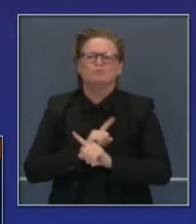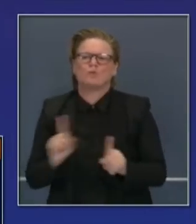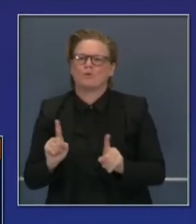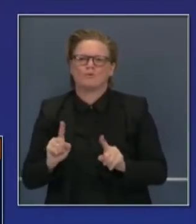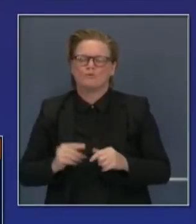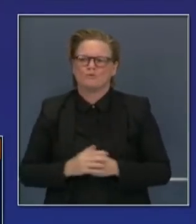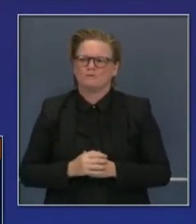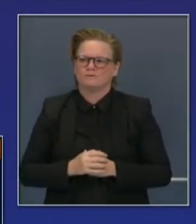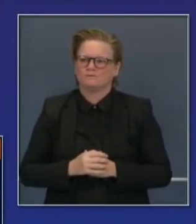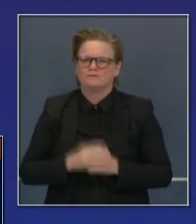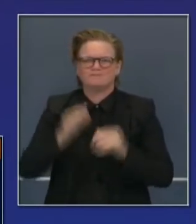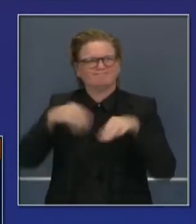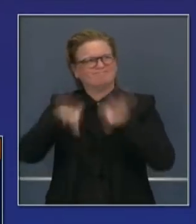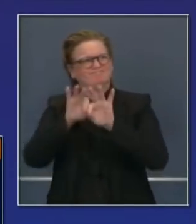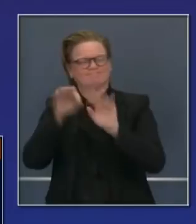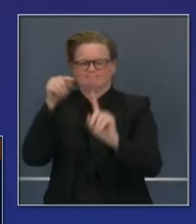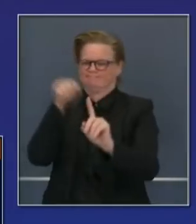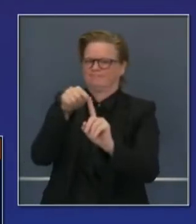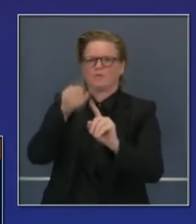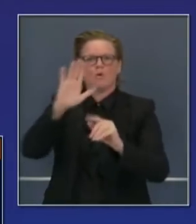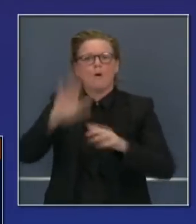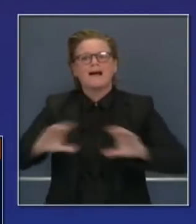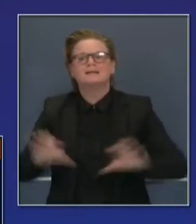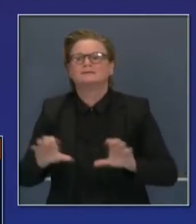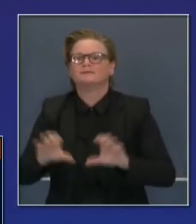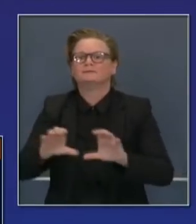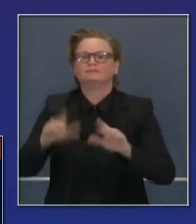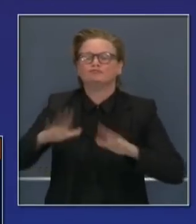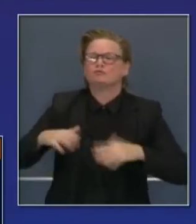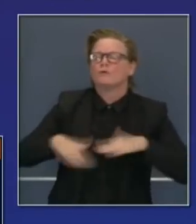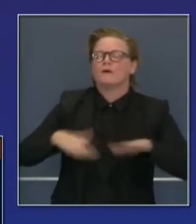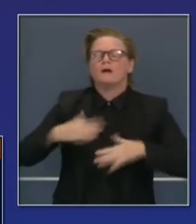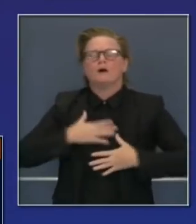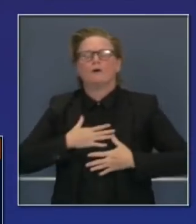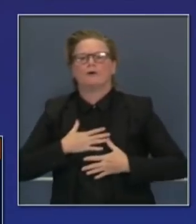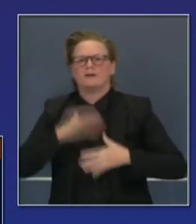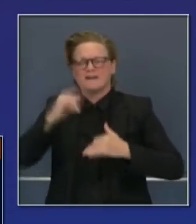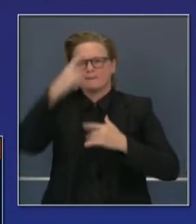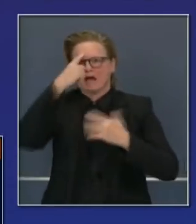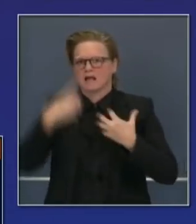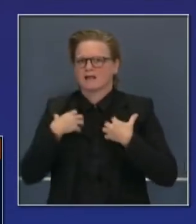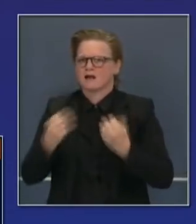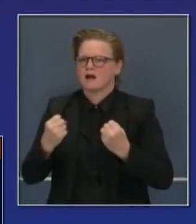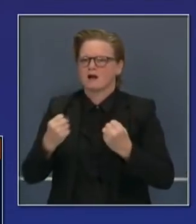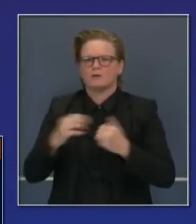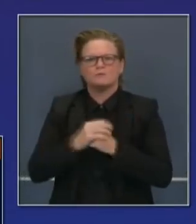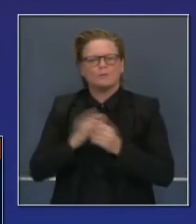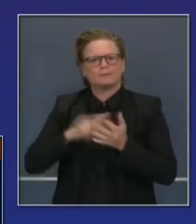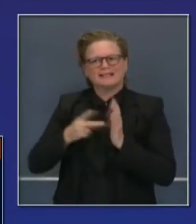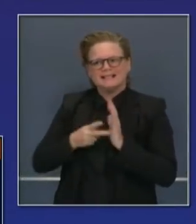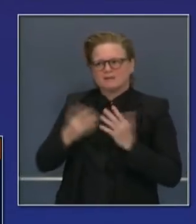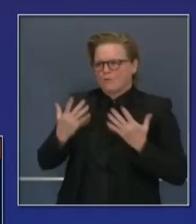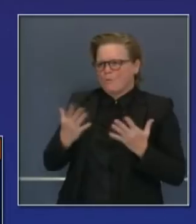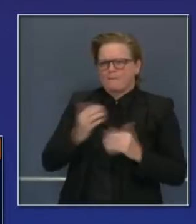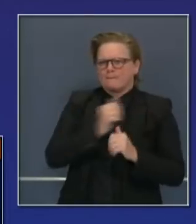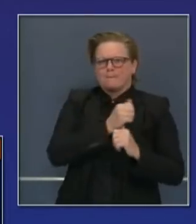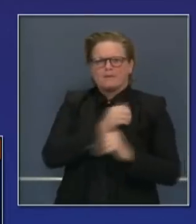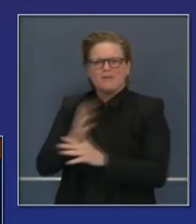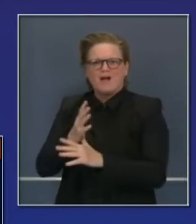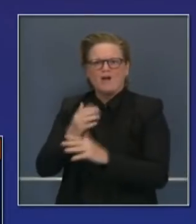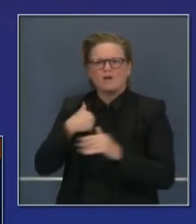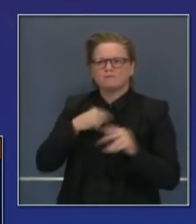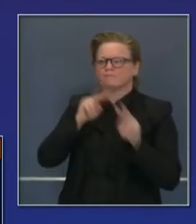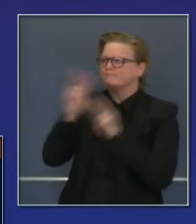and physical health, but also to prepare. And to prepare, we mean prepare our hospitals, to prepare